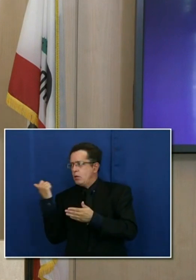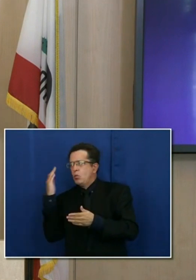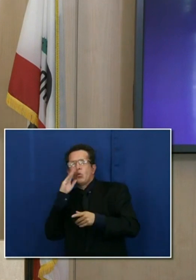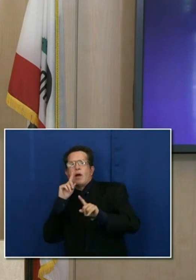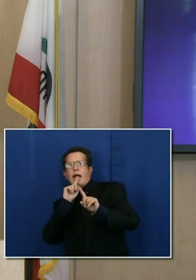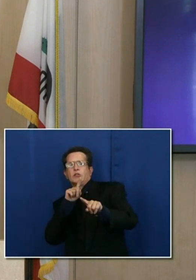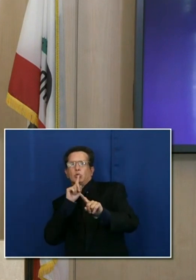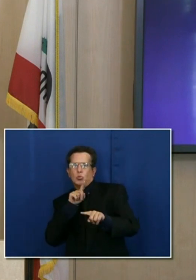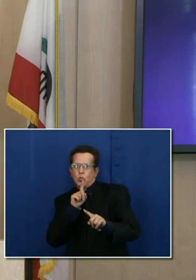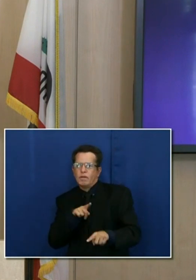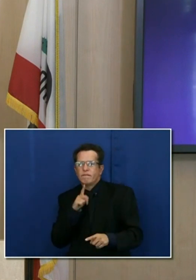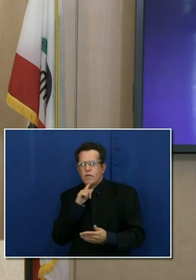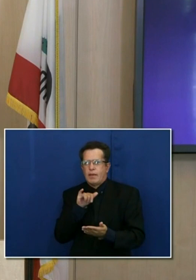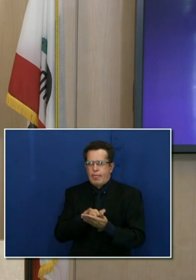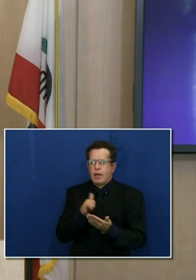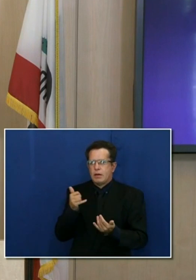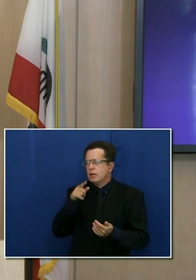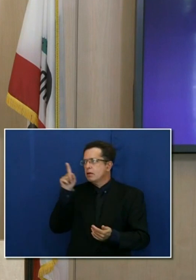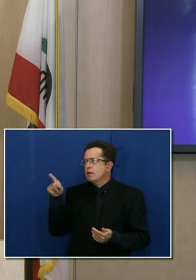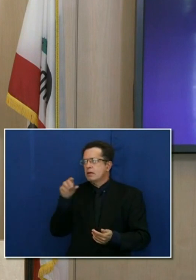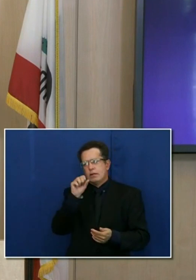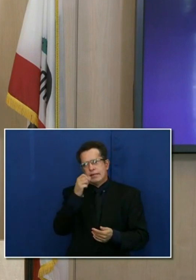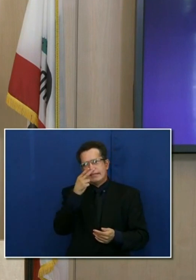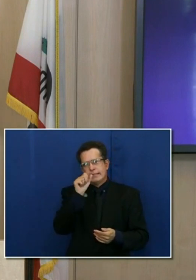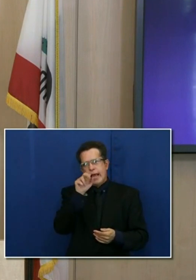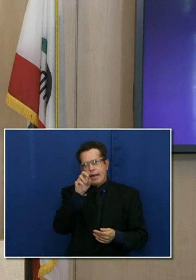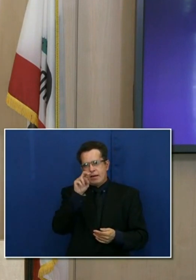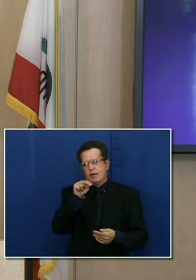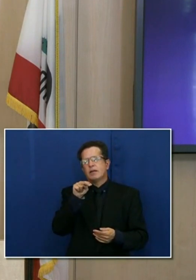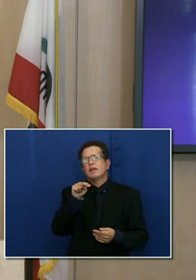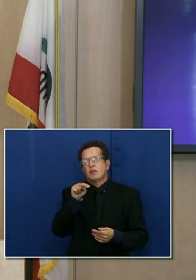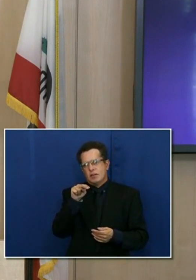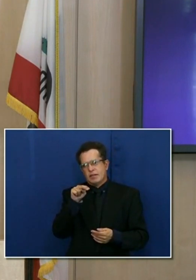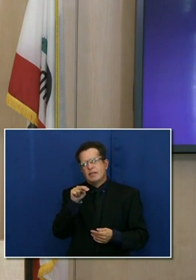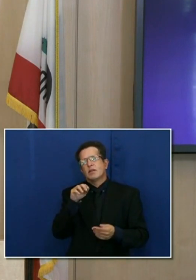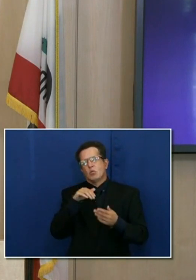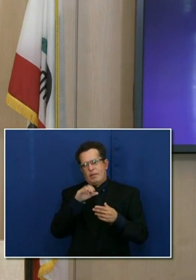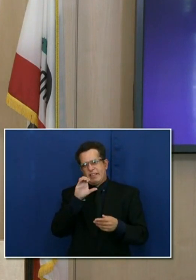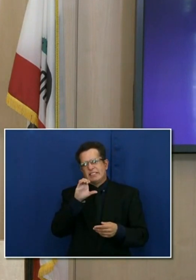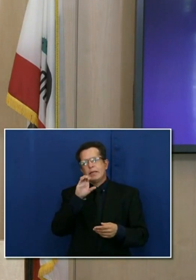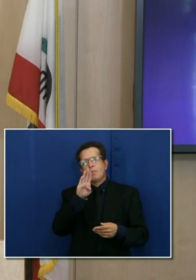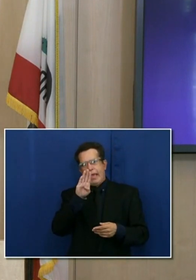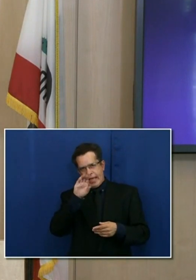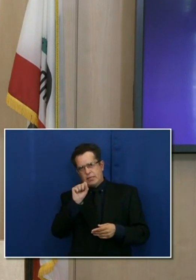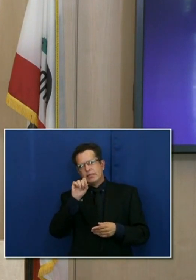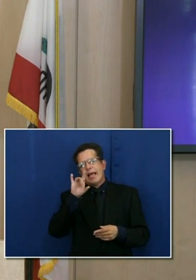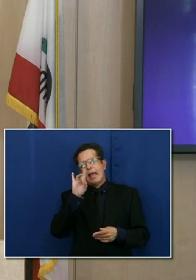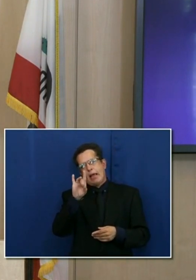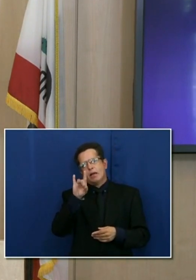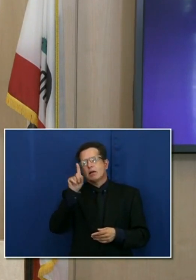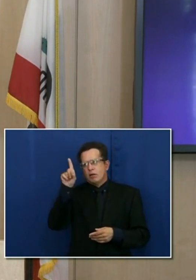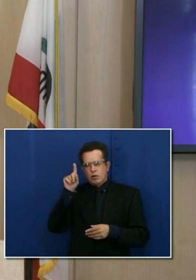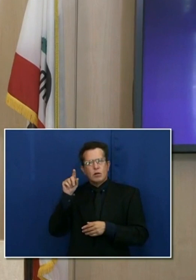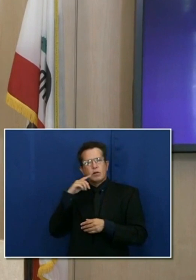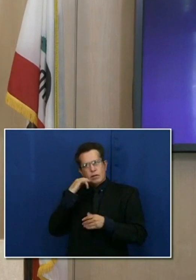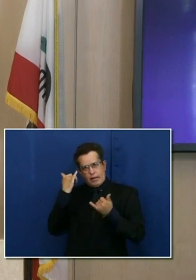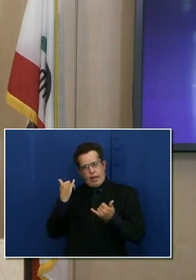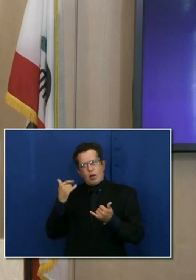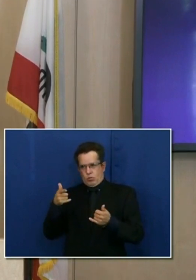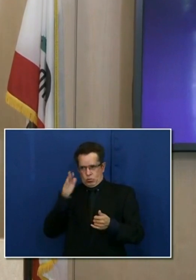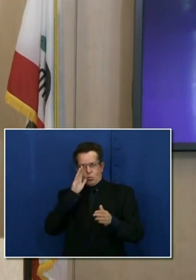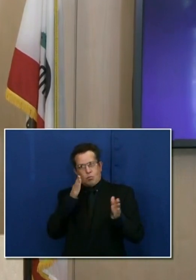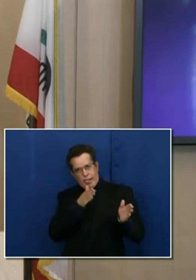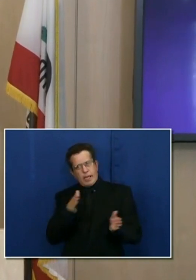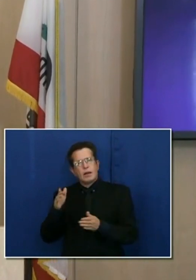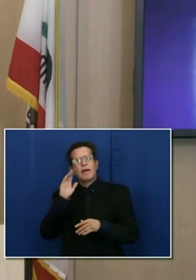that. And this question is from Shannon Handy with CBS 8. Is the county making plans to make COVID tests more accessible for